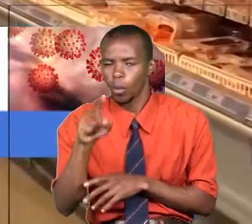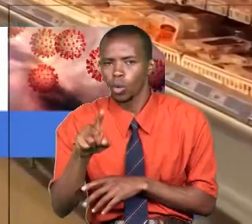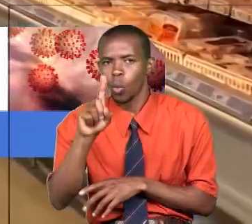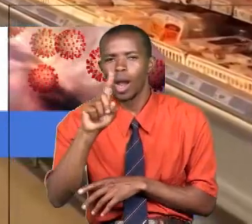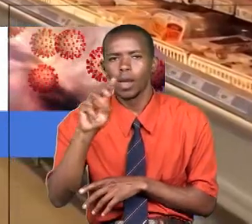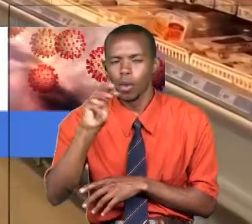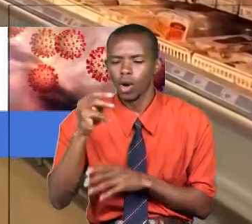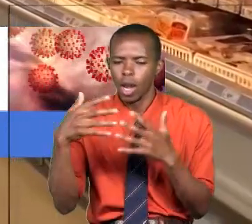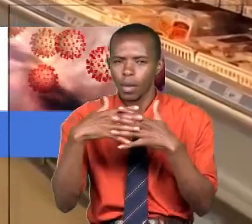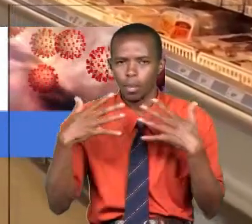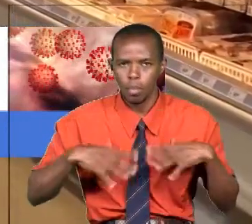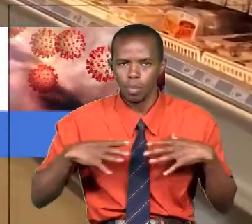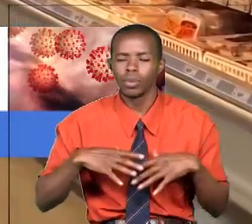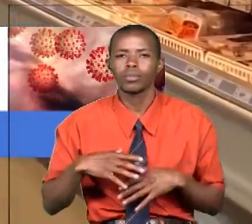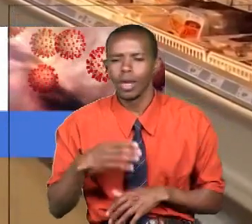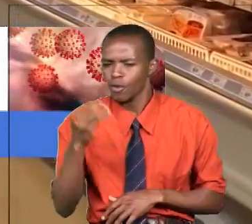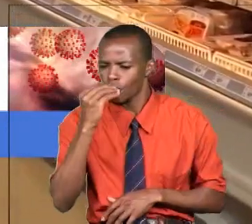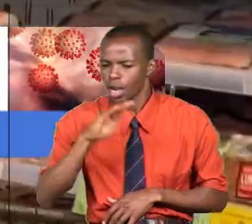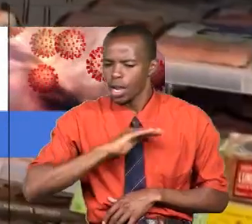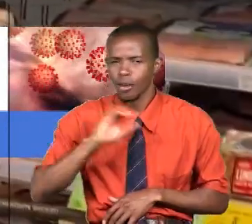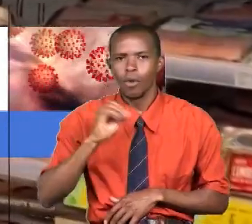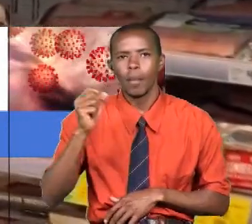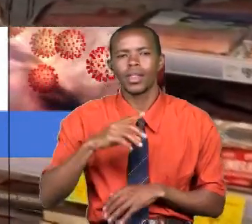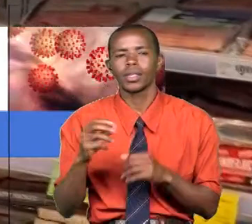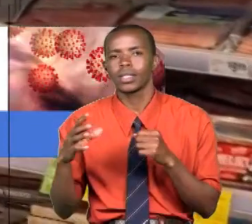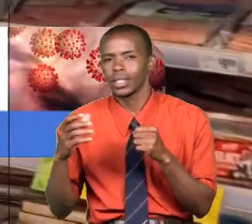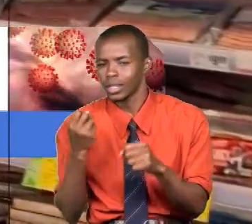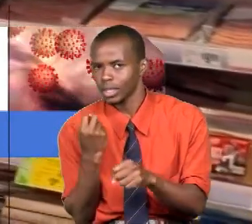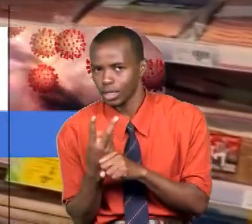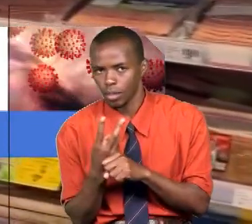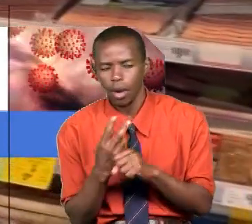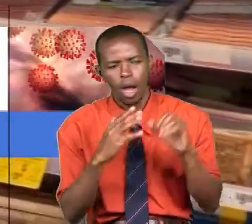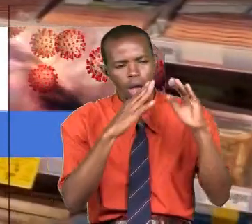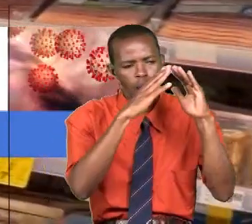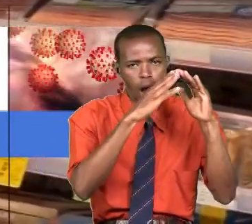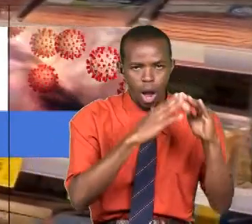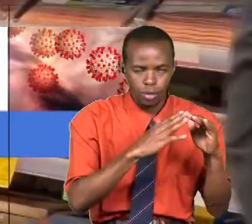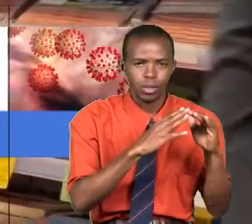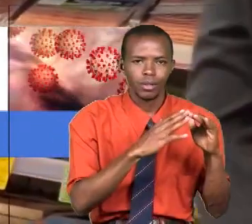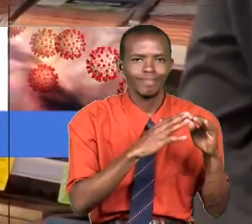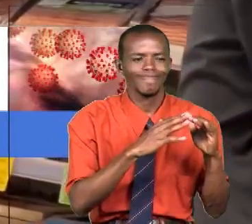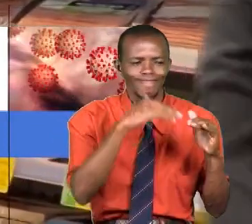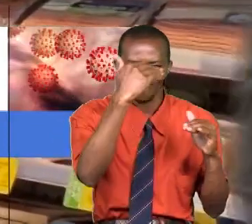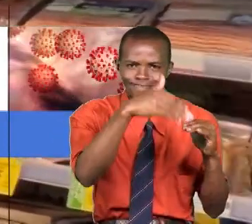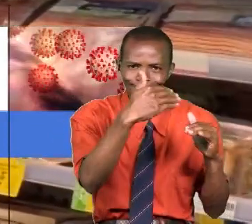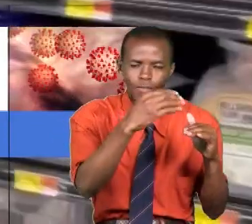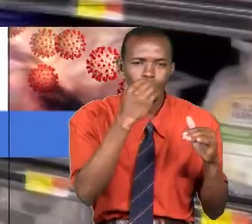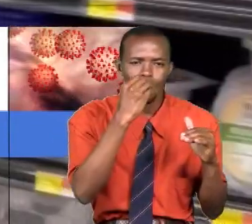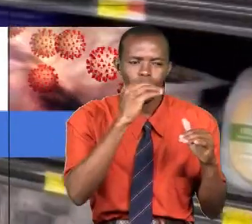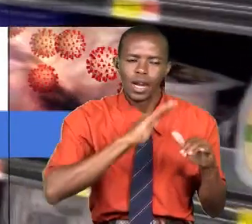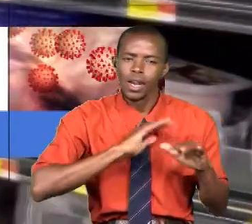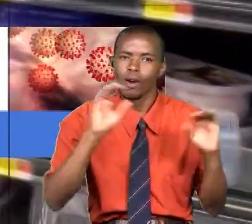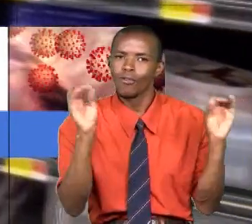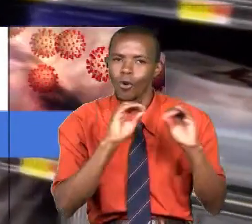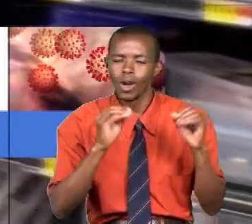million Americans didn't have enough to eat in early December. The number of households which sometimes or often don't have enough to eat